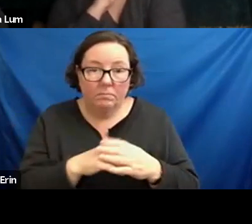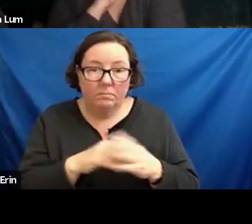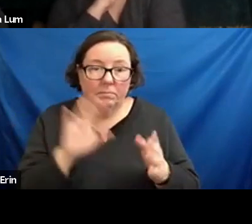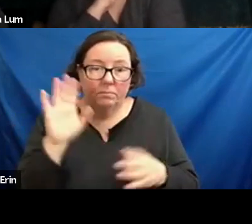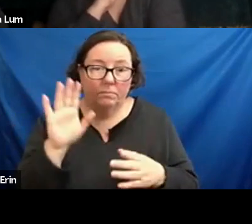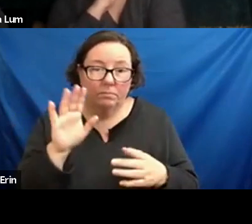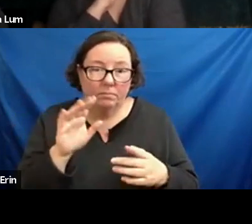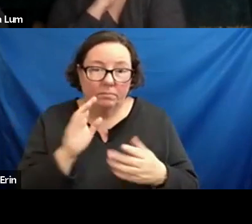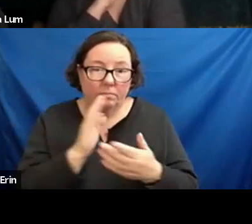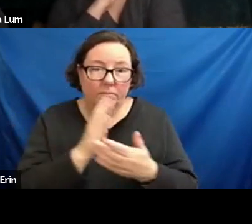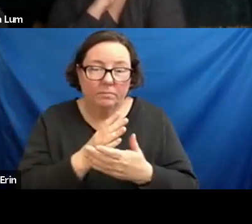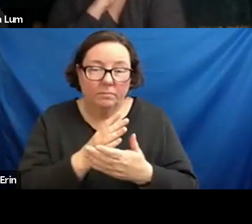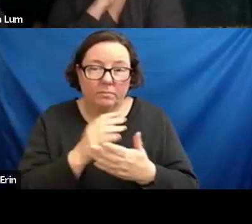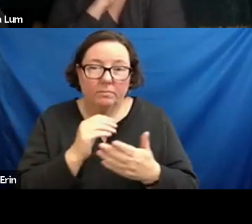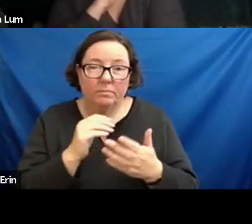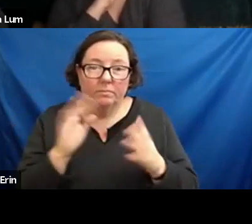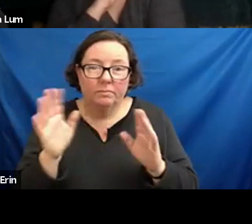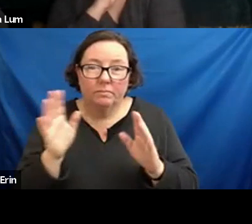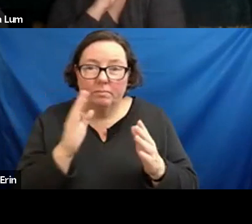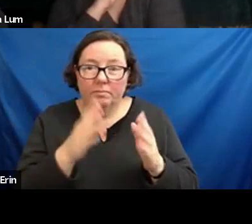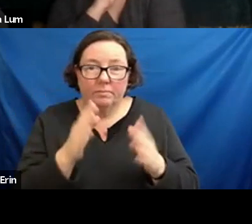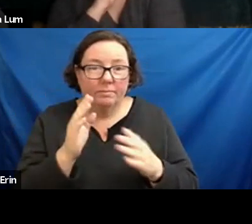I'm sorry to be corny. I